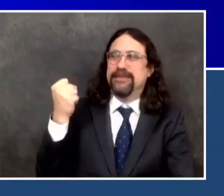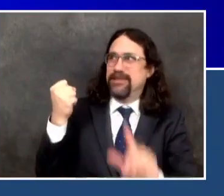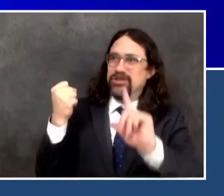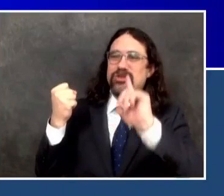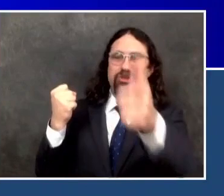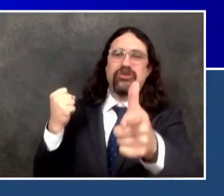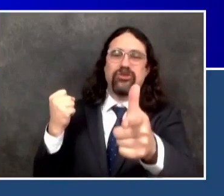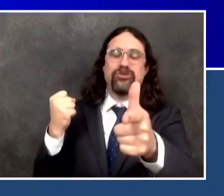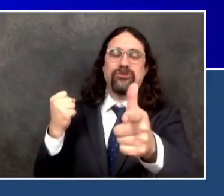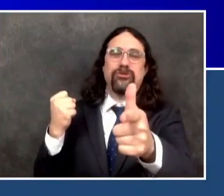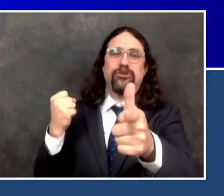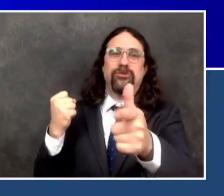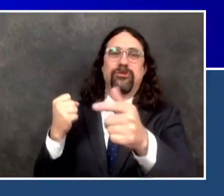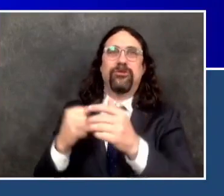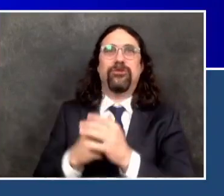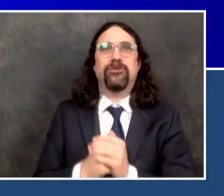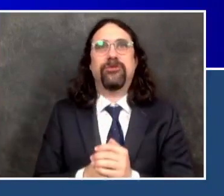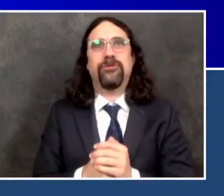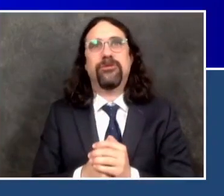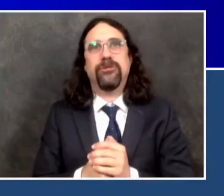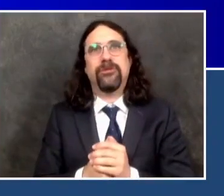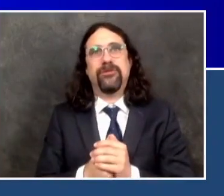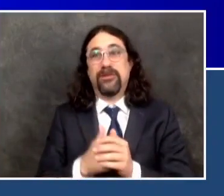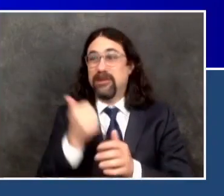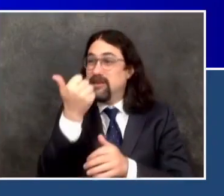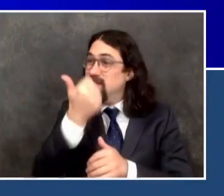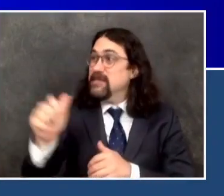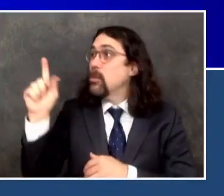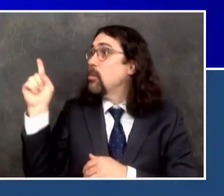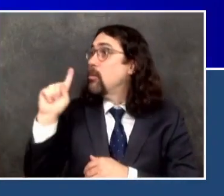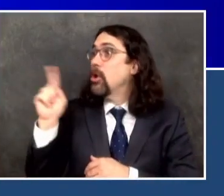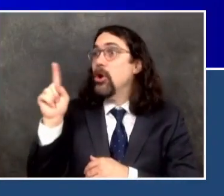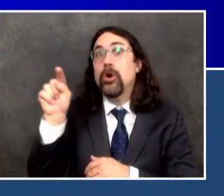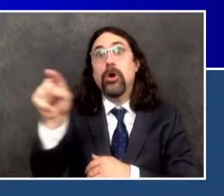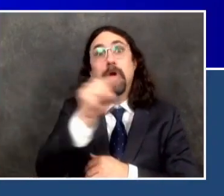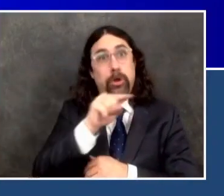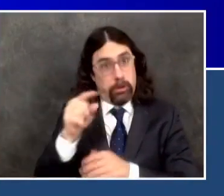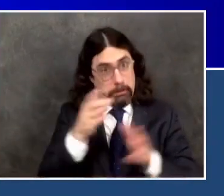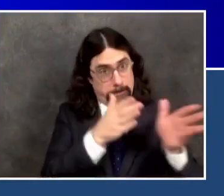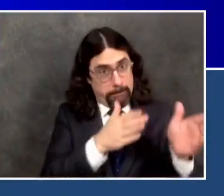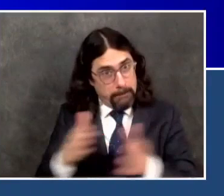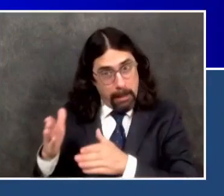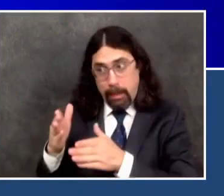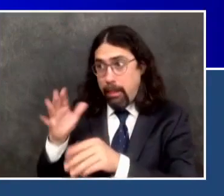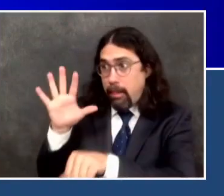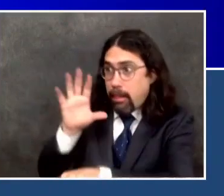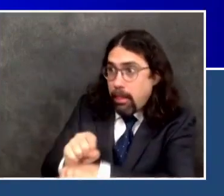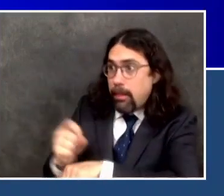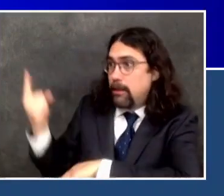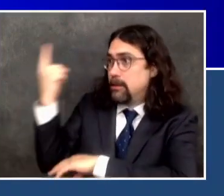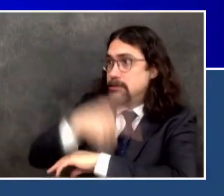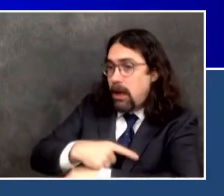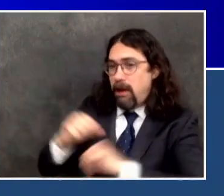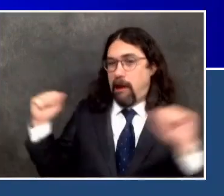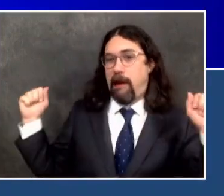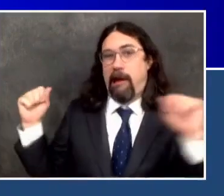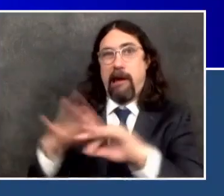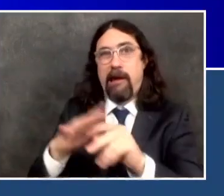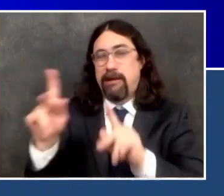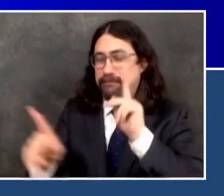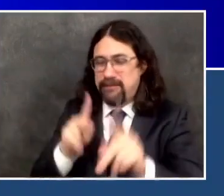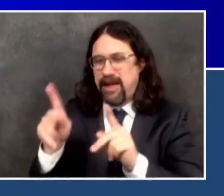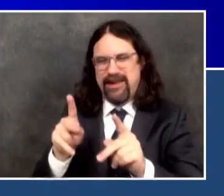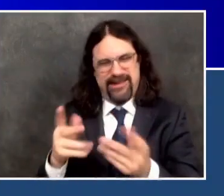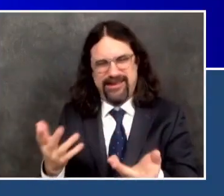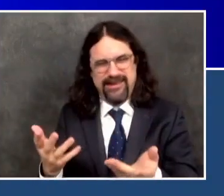course, that goes against everything we're trying to do with social distancing and shelter in place and everything we're trying to do to bring ourselves back. So a